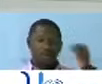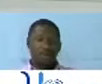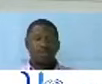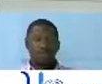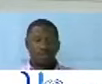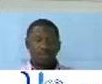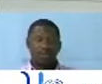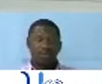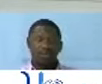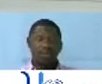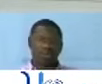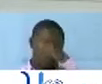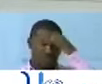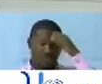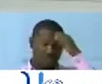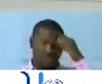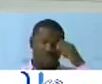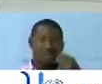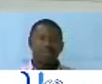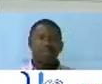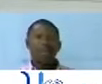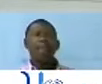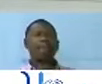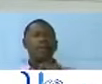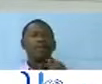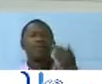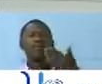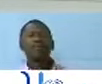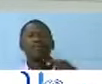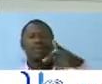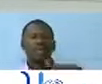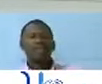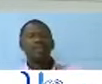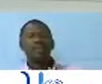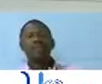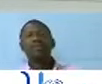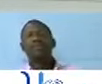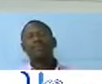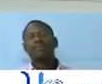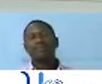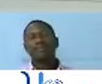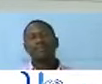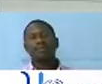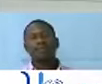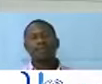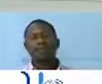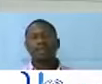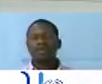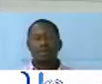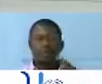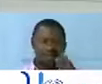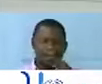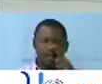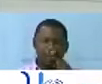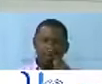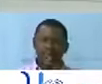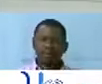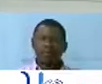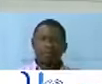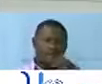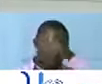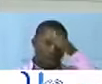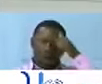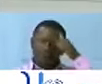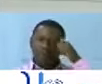halis. He's from Nigeria. Mu ngi joge ko Nigeria. And somehow he lobbied his way into having a job